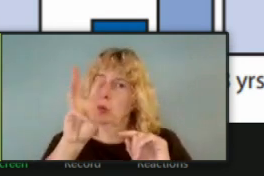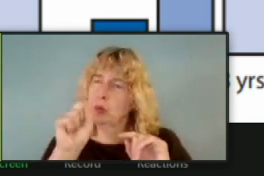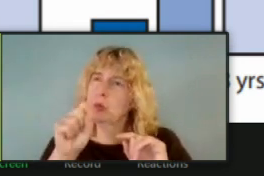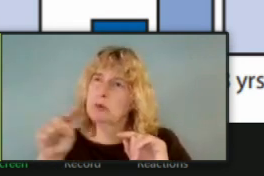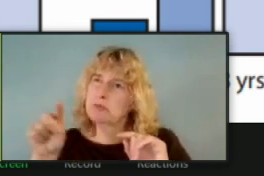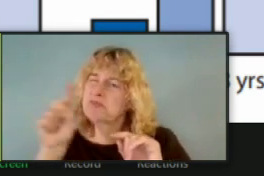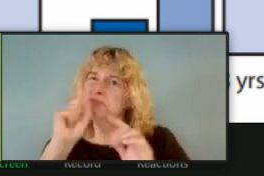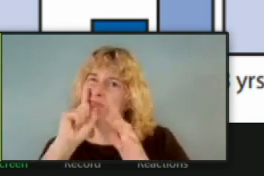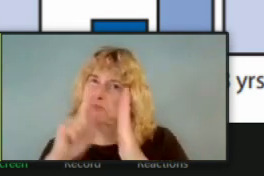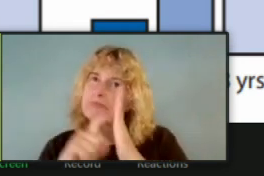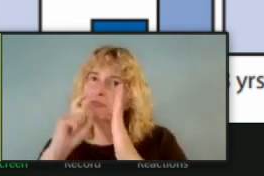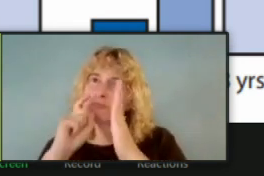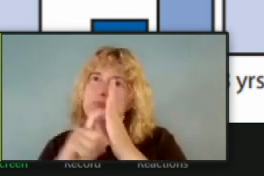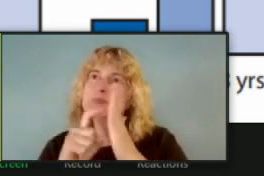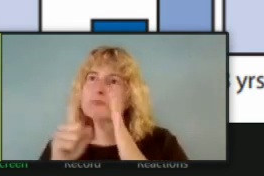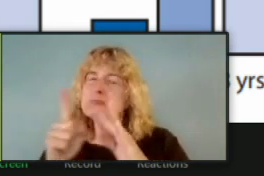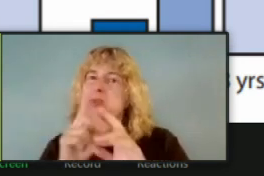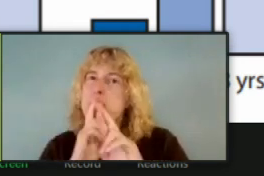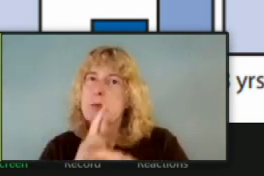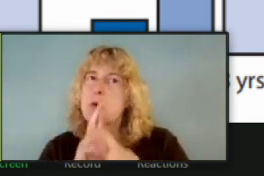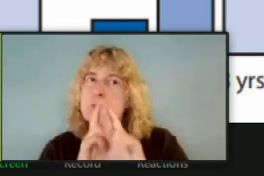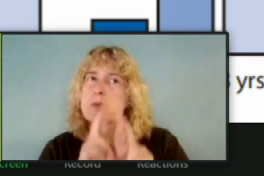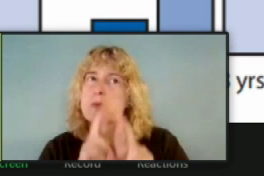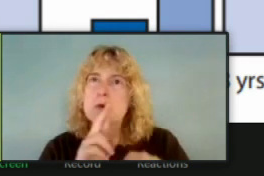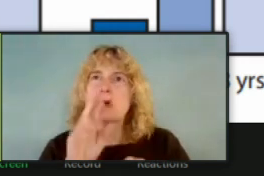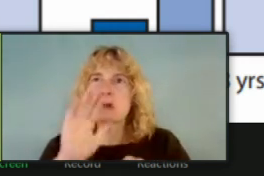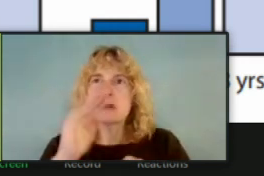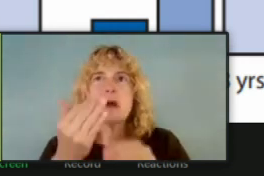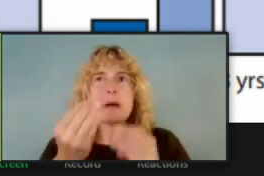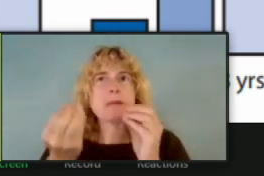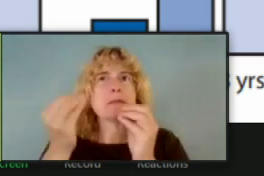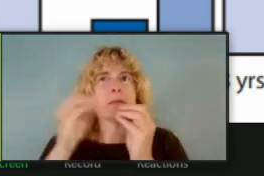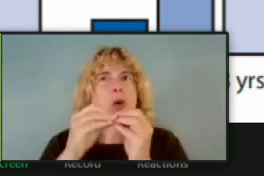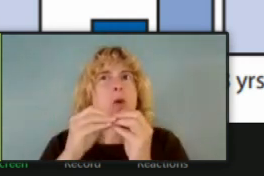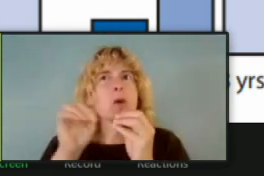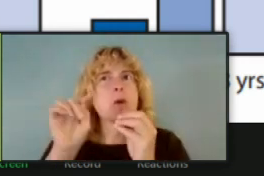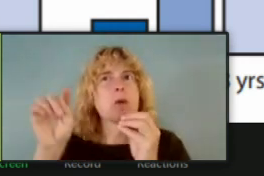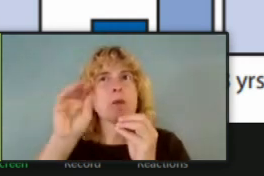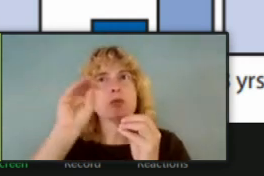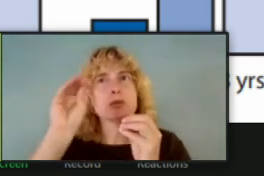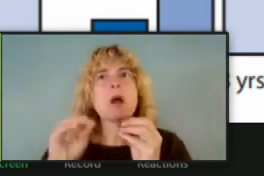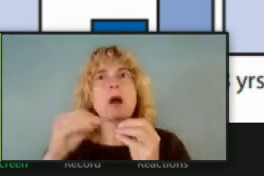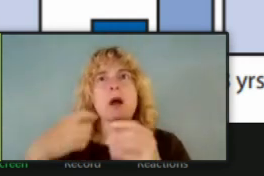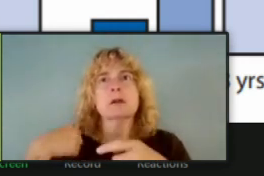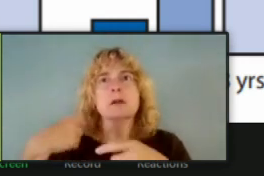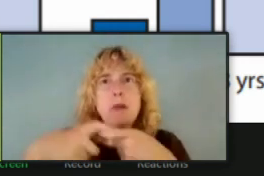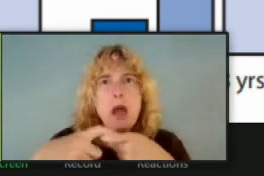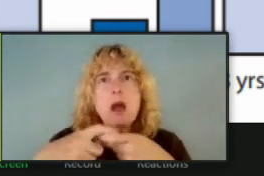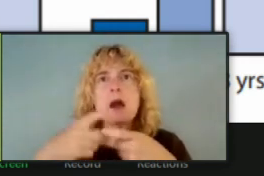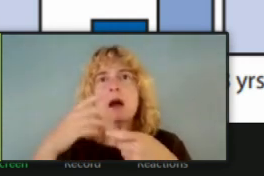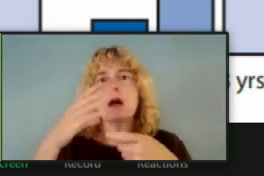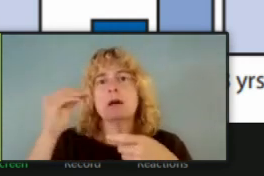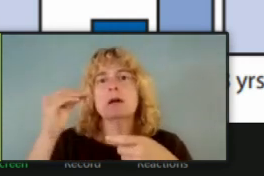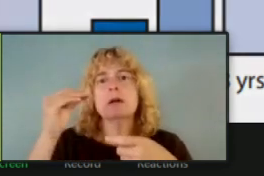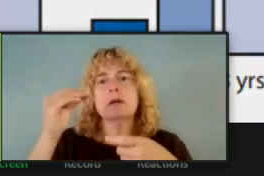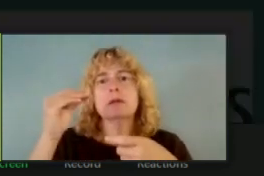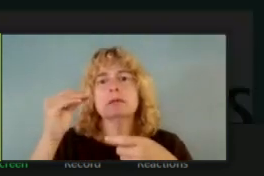that African Americans and Hispanics have had a worse trend with this illness